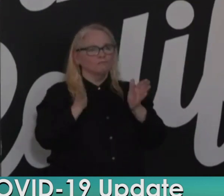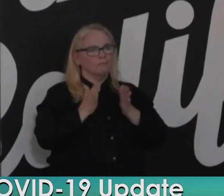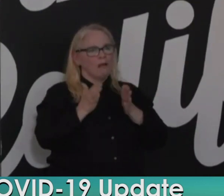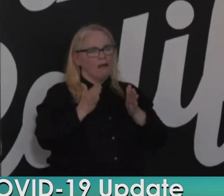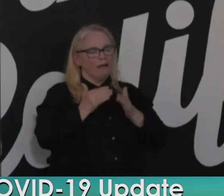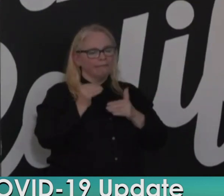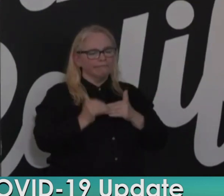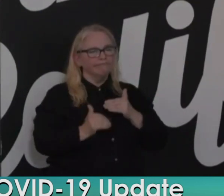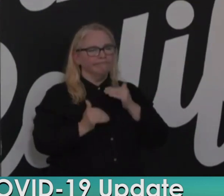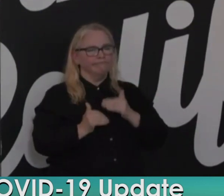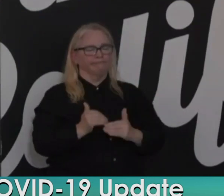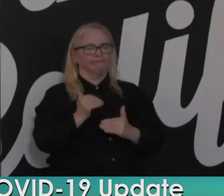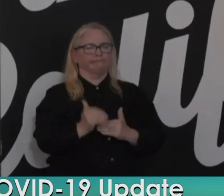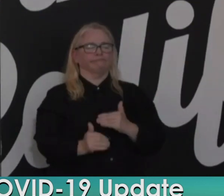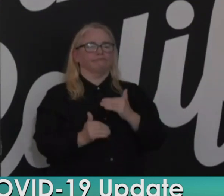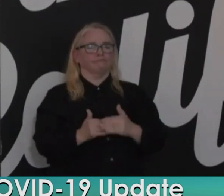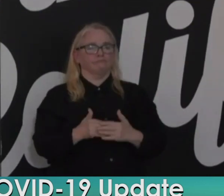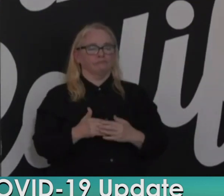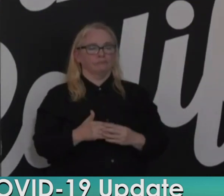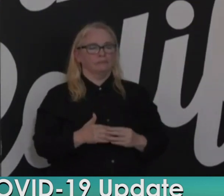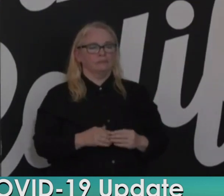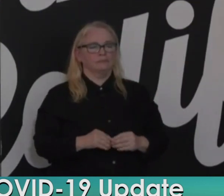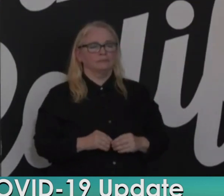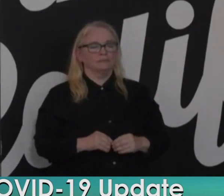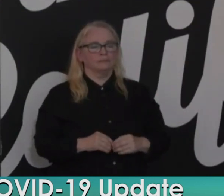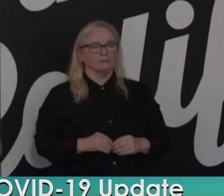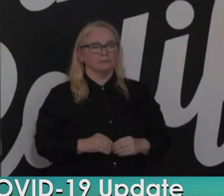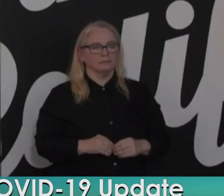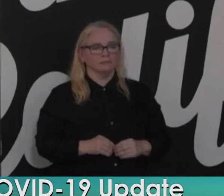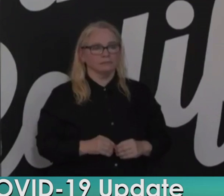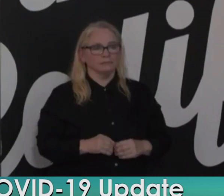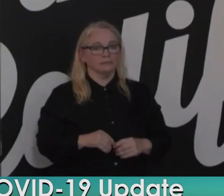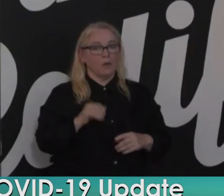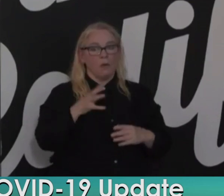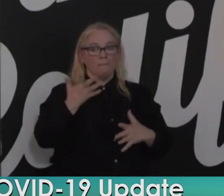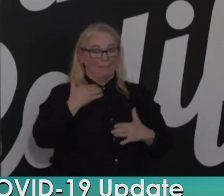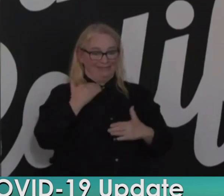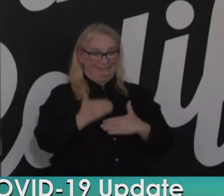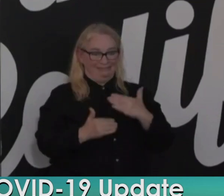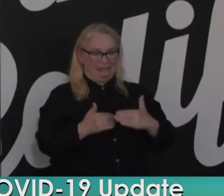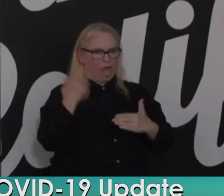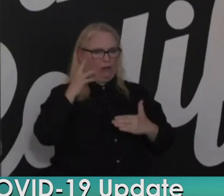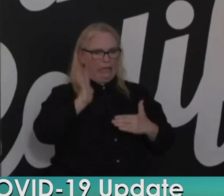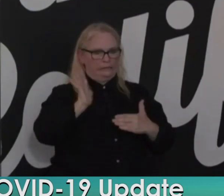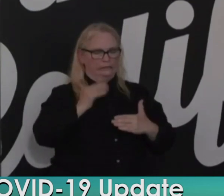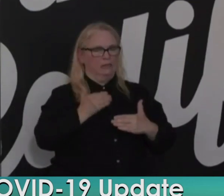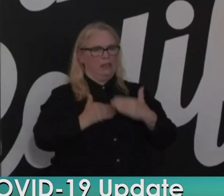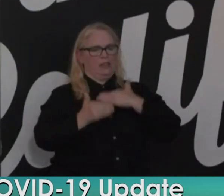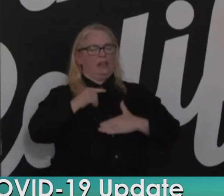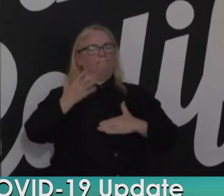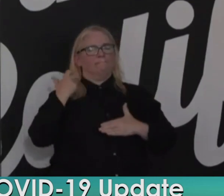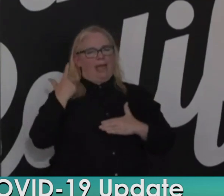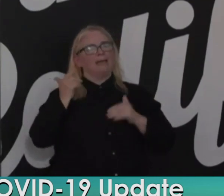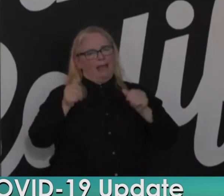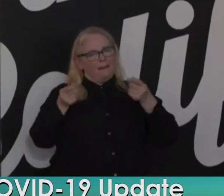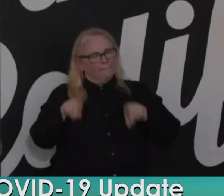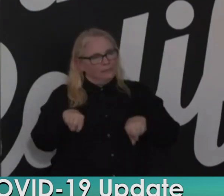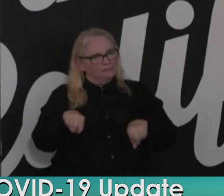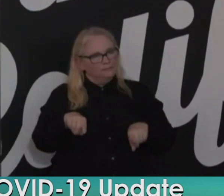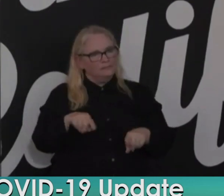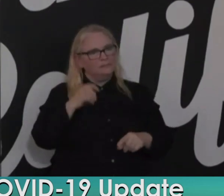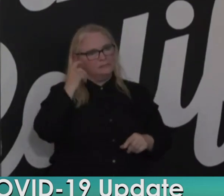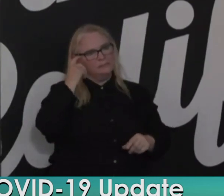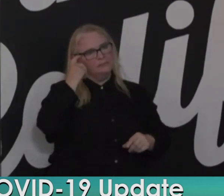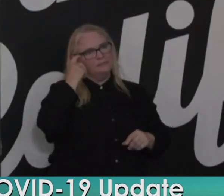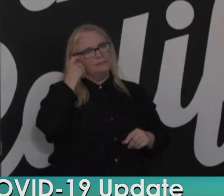the worst case, a large step backward and keep the economy closed for longer. We know there is only